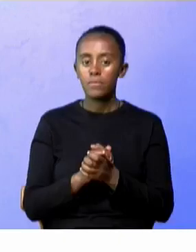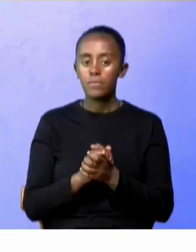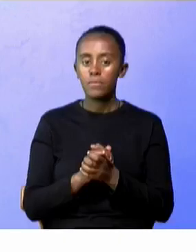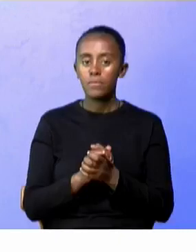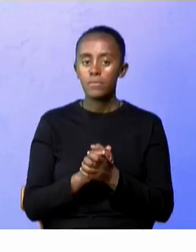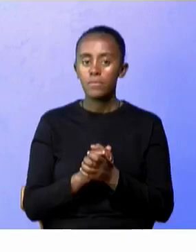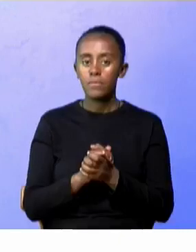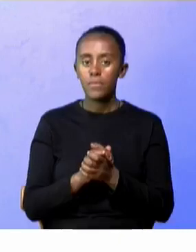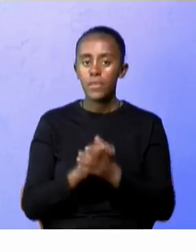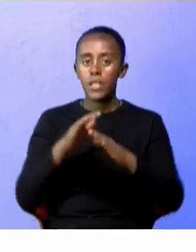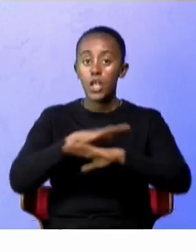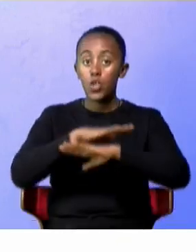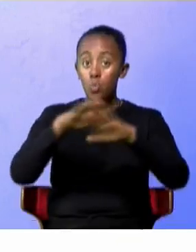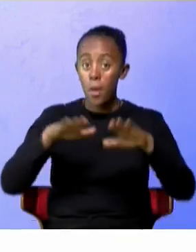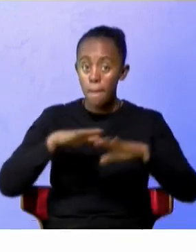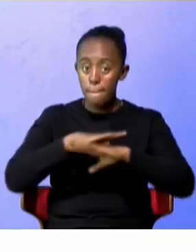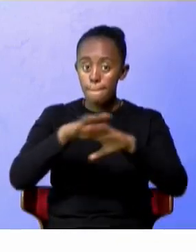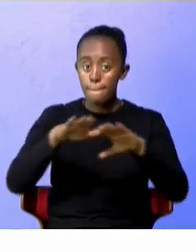Swimming